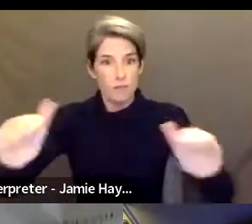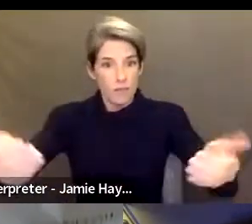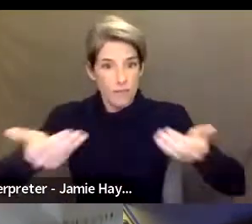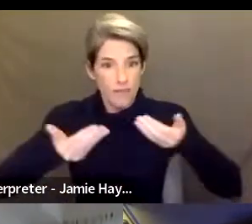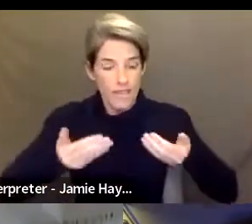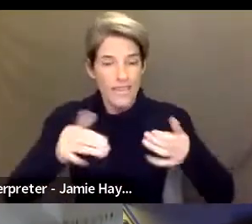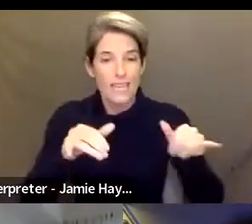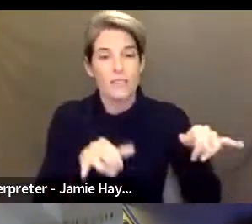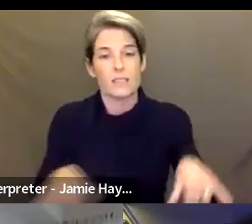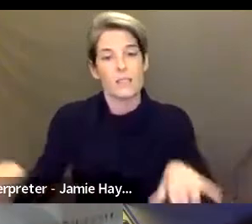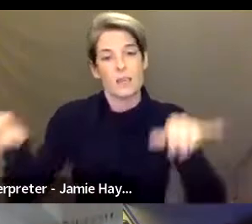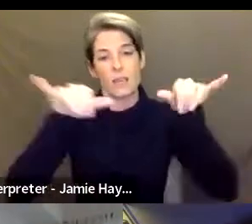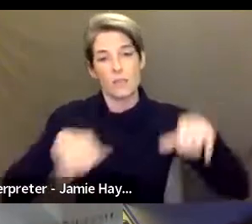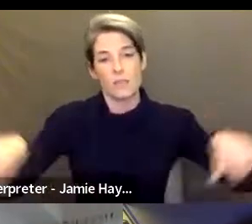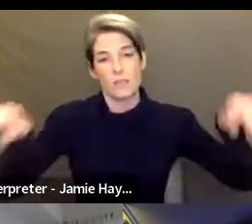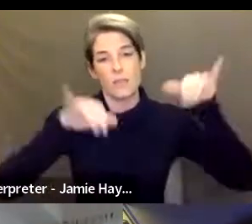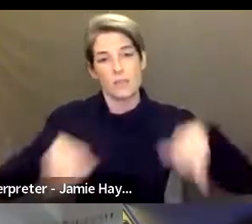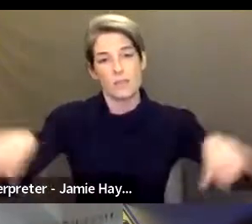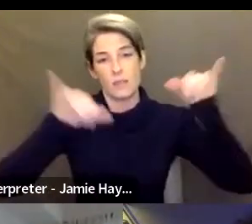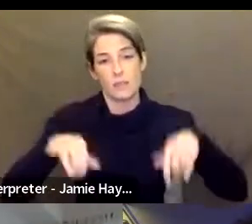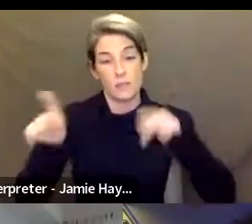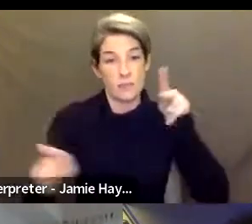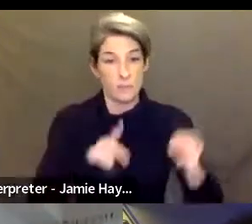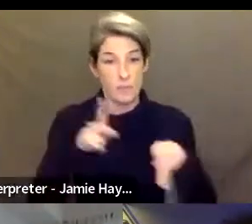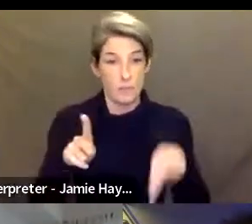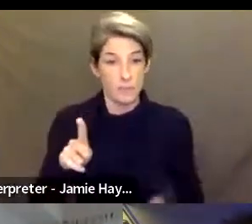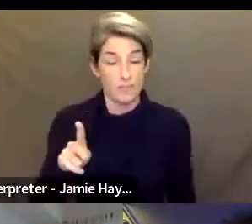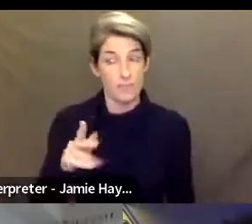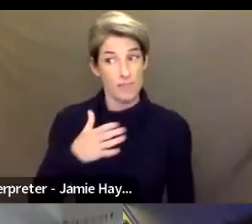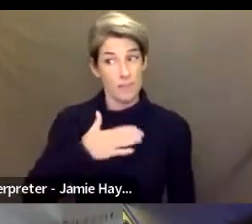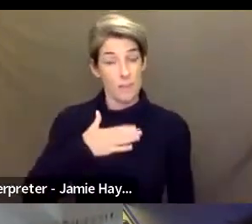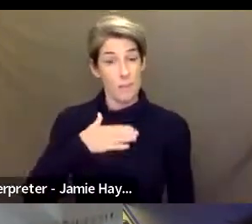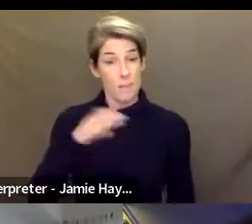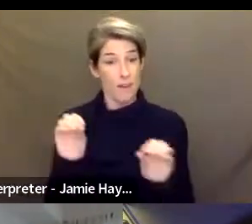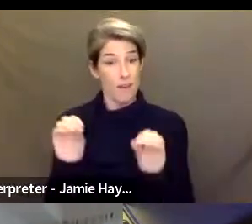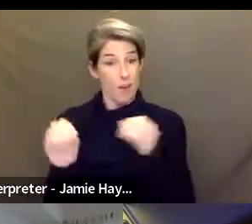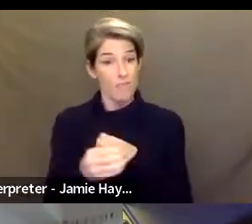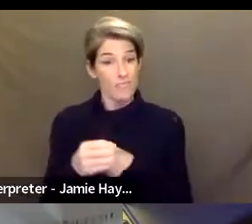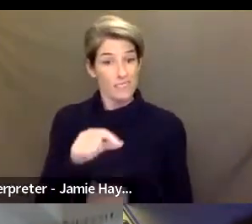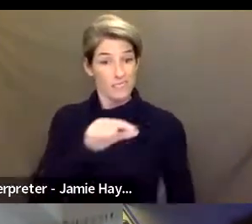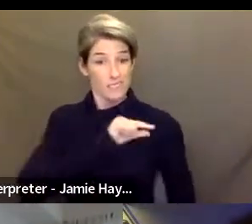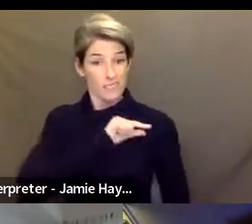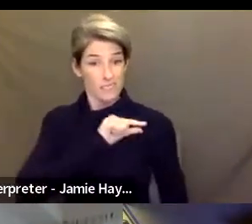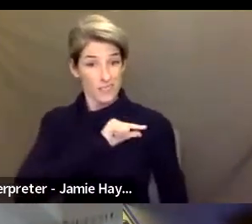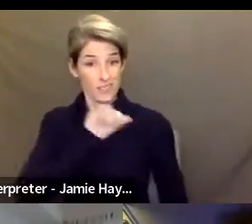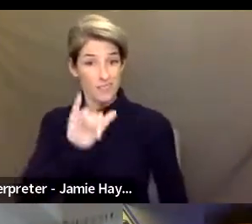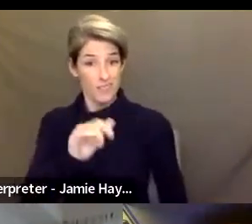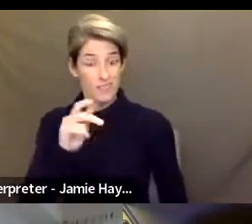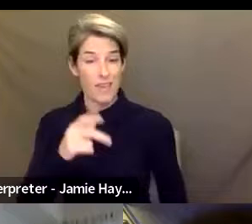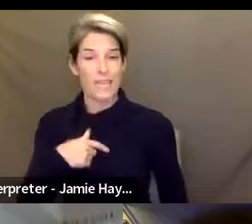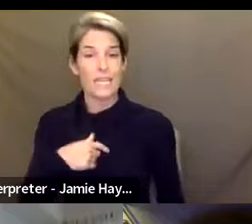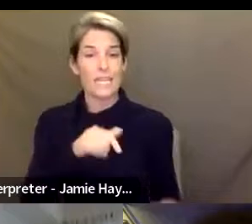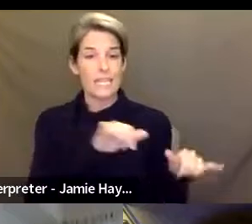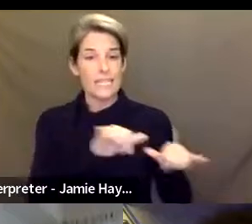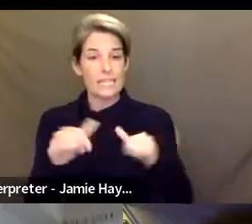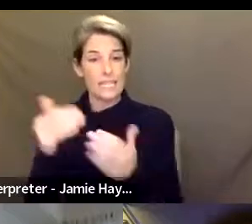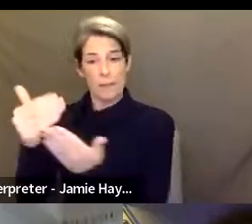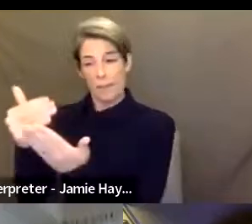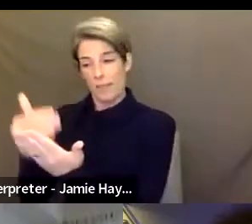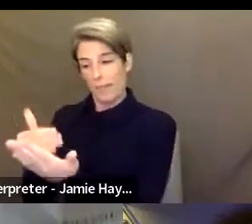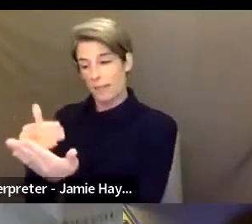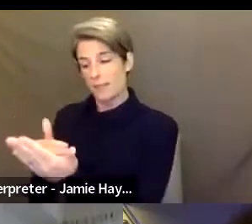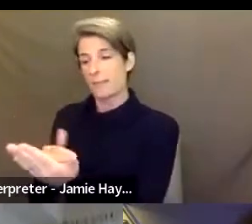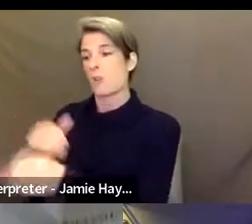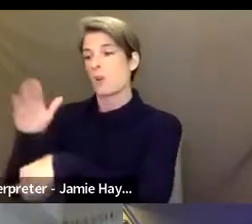office it's a little guilty of that. So all of a sudden you start recycling some lists because it's an easier way to approach